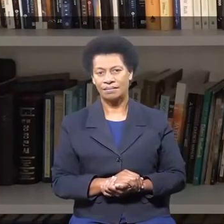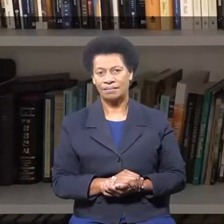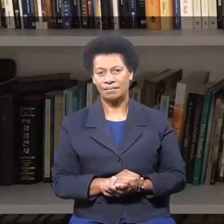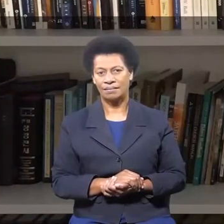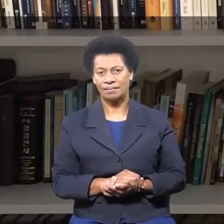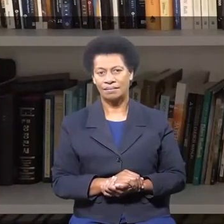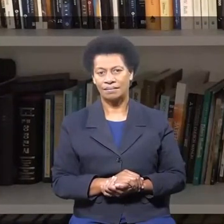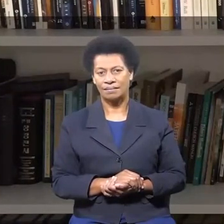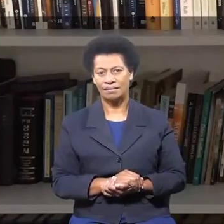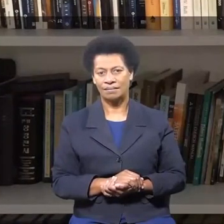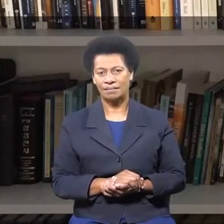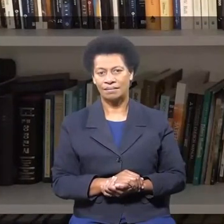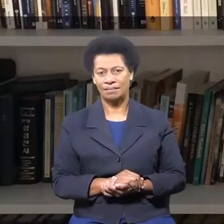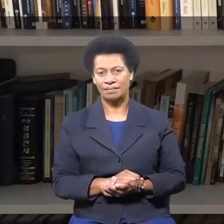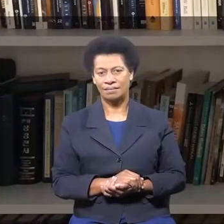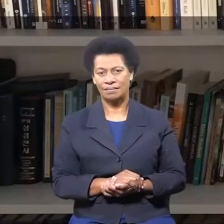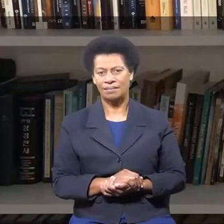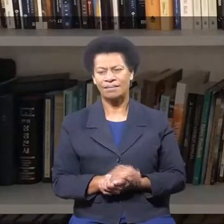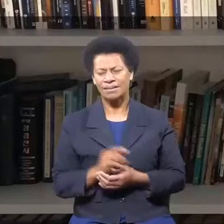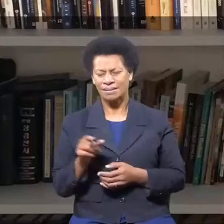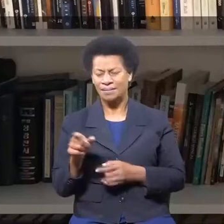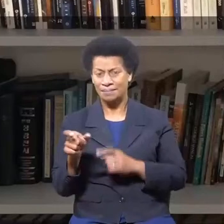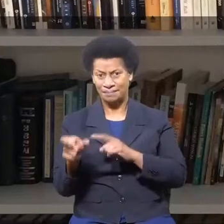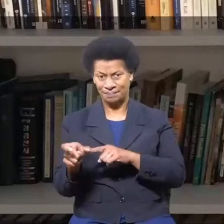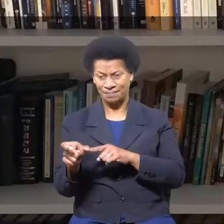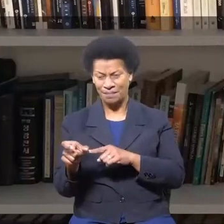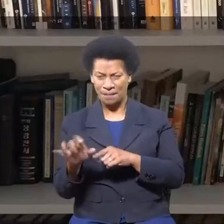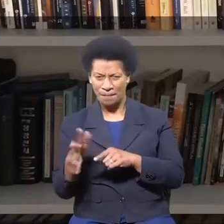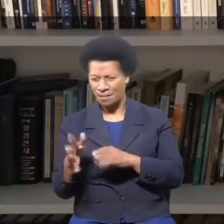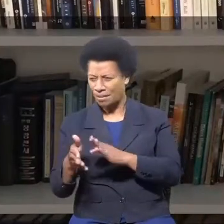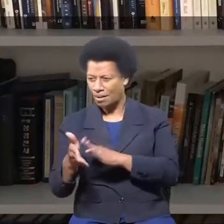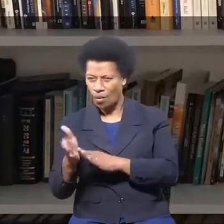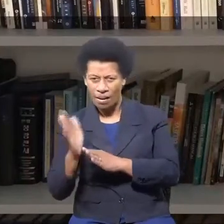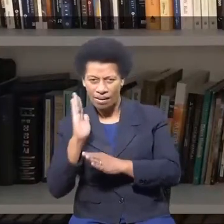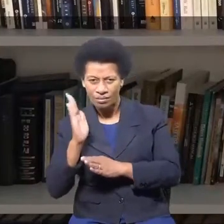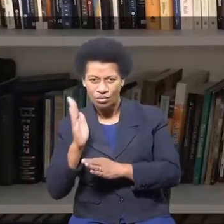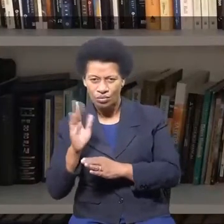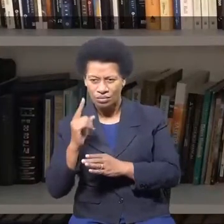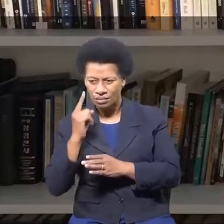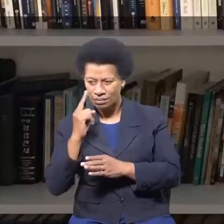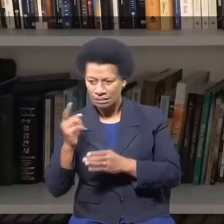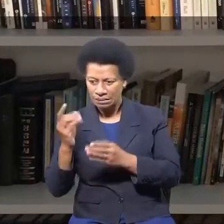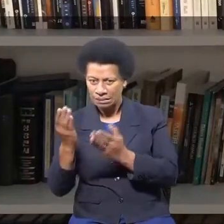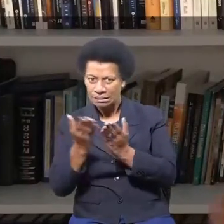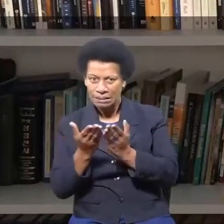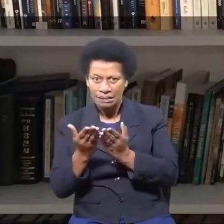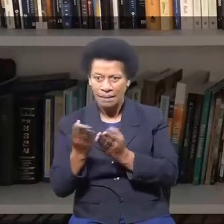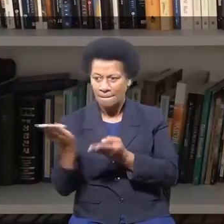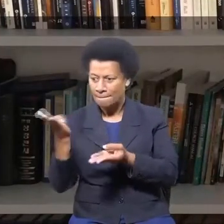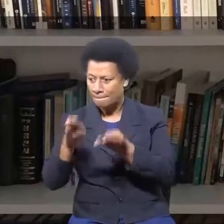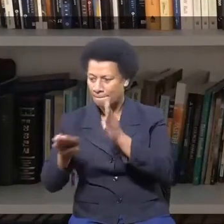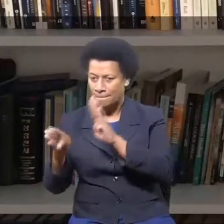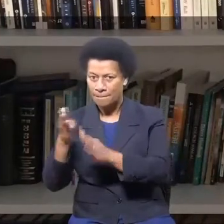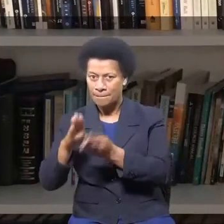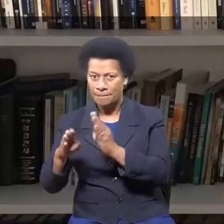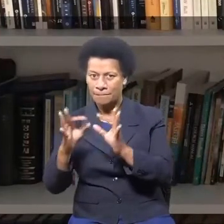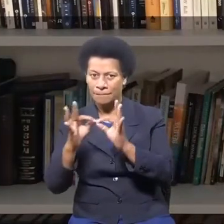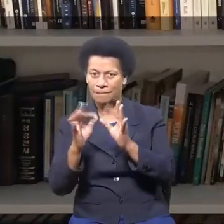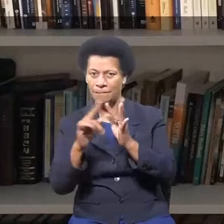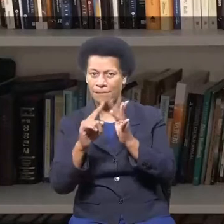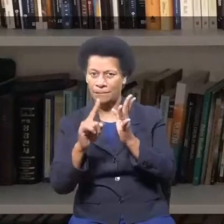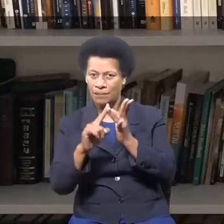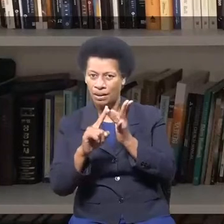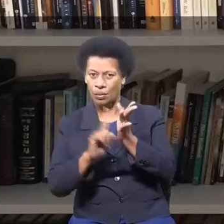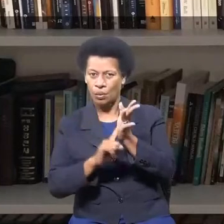going to high school and studying biology, and you might be really troubled, challenged by